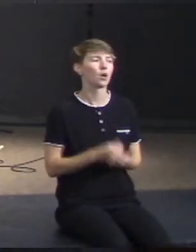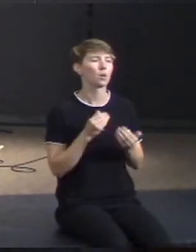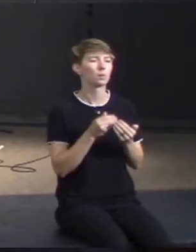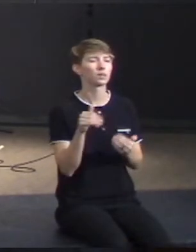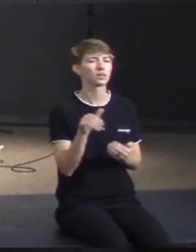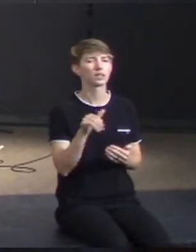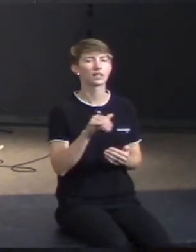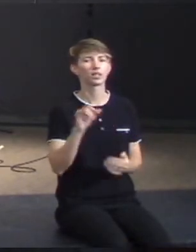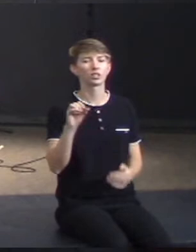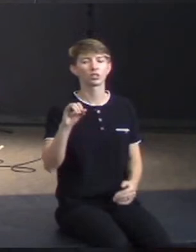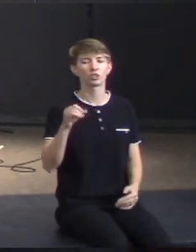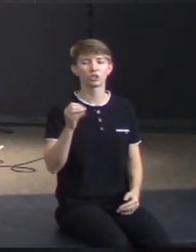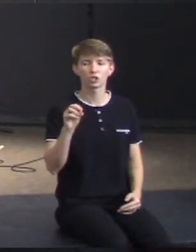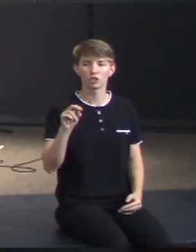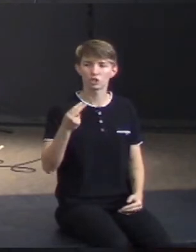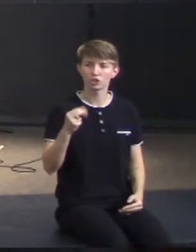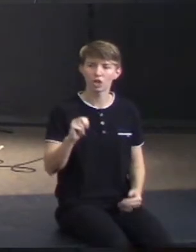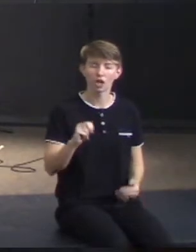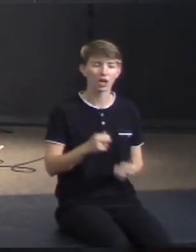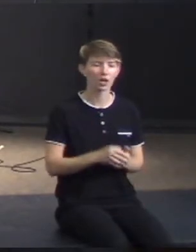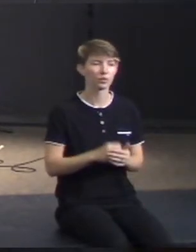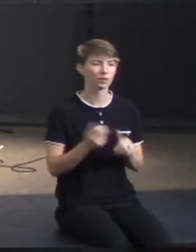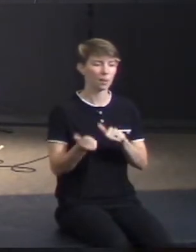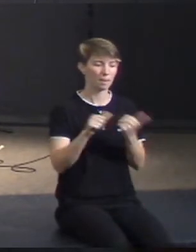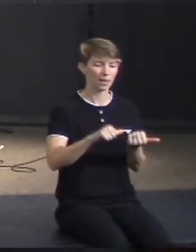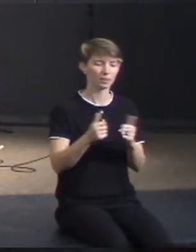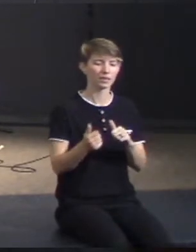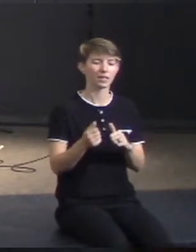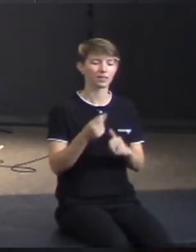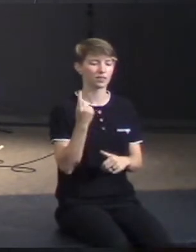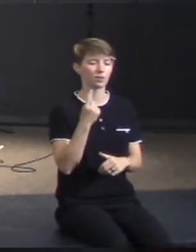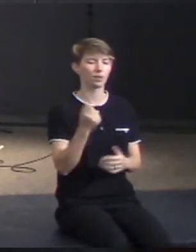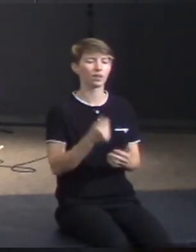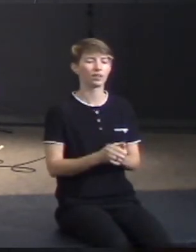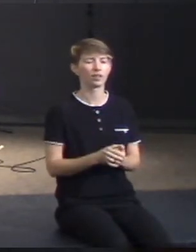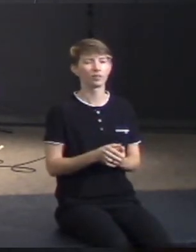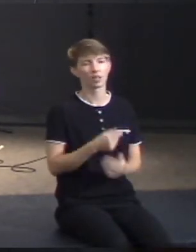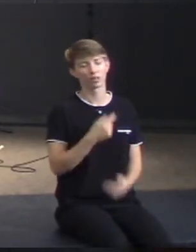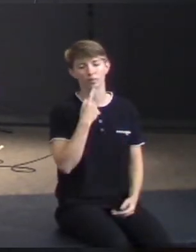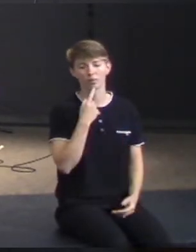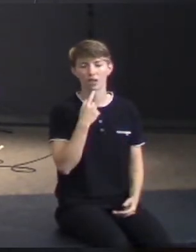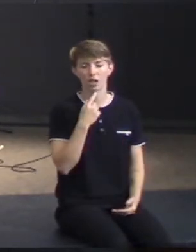It's almost like John was baptizing someone and went, next.